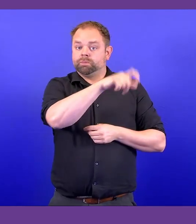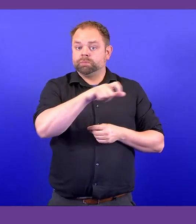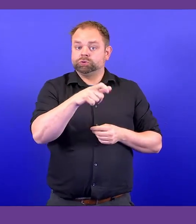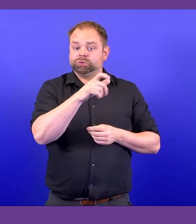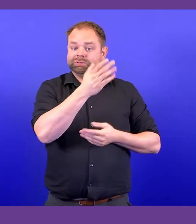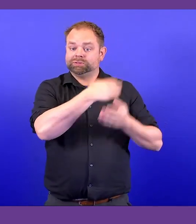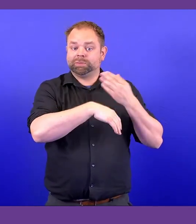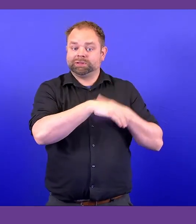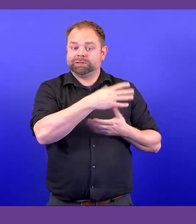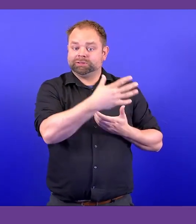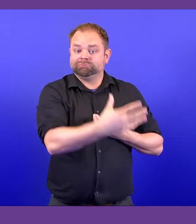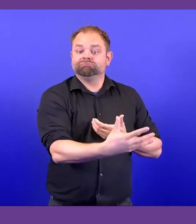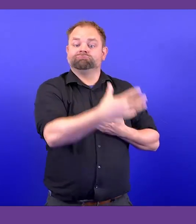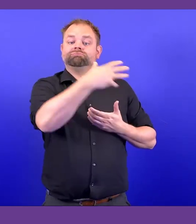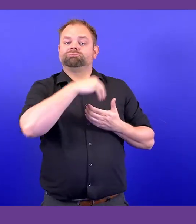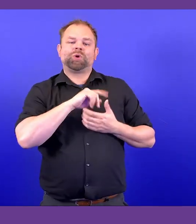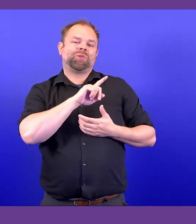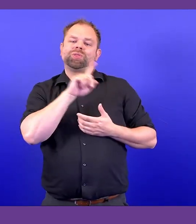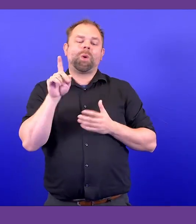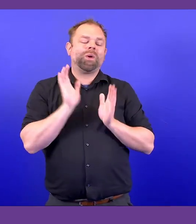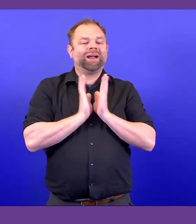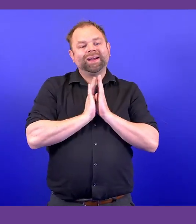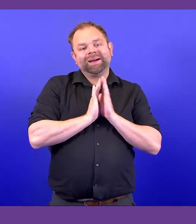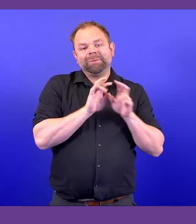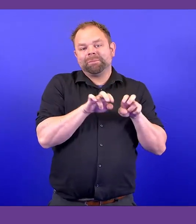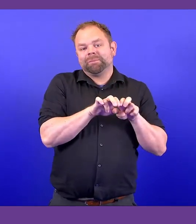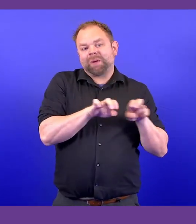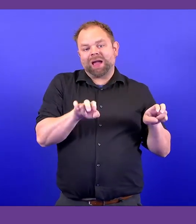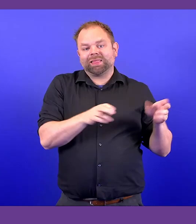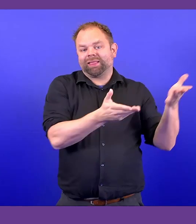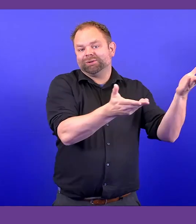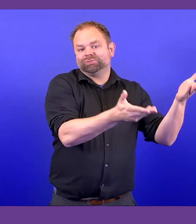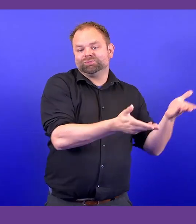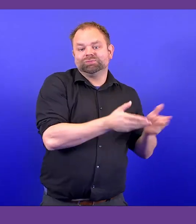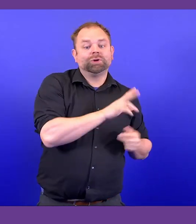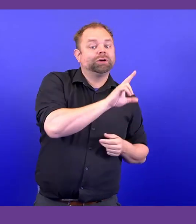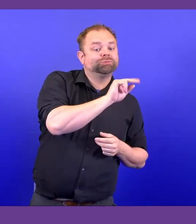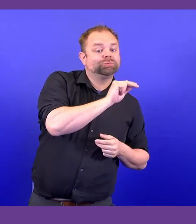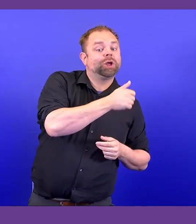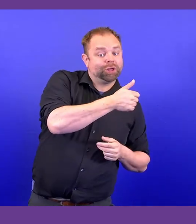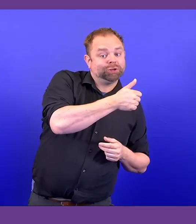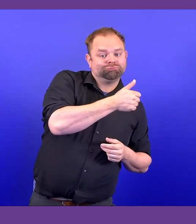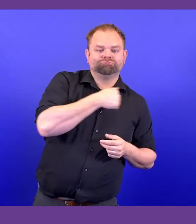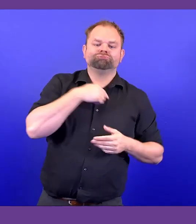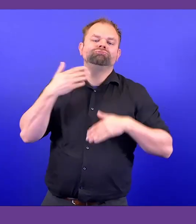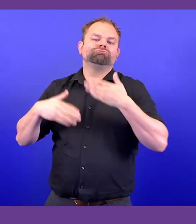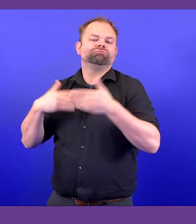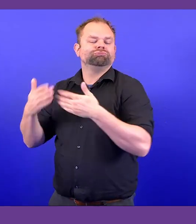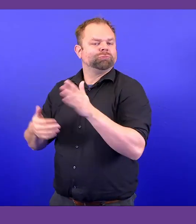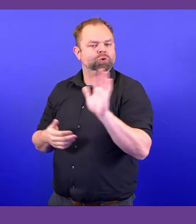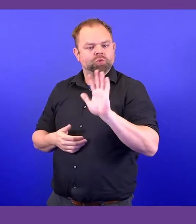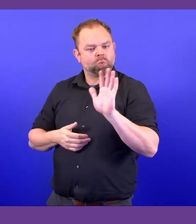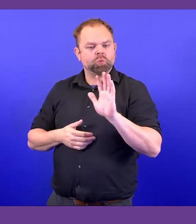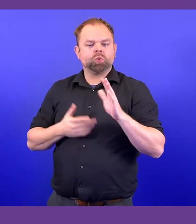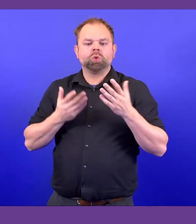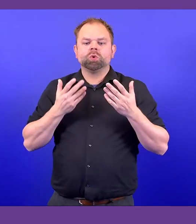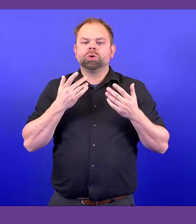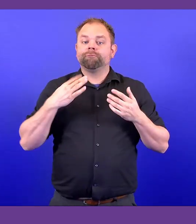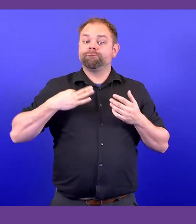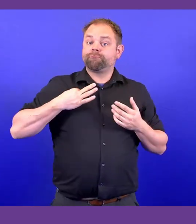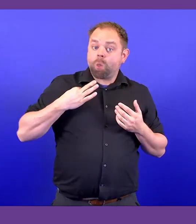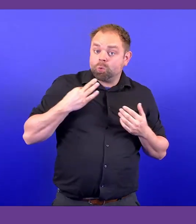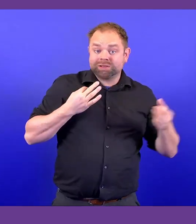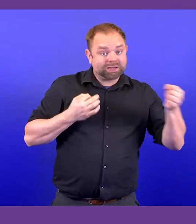to work for free. You have expertise. Your expertise is your own experience. You do need to be